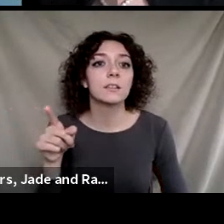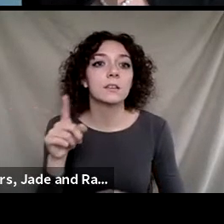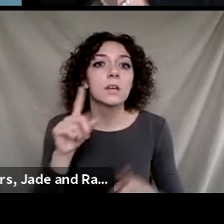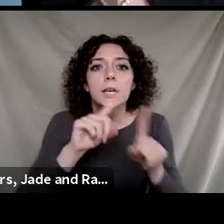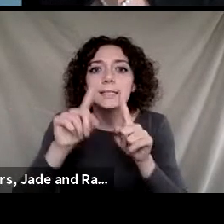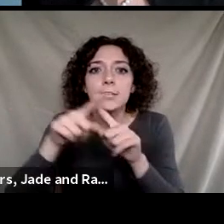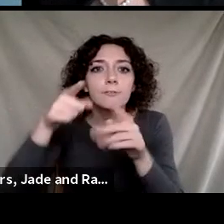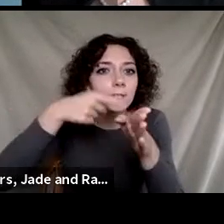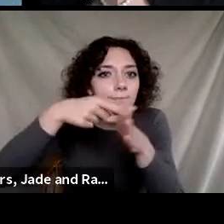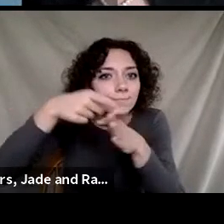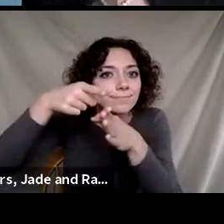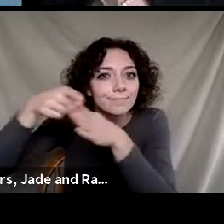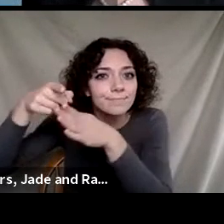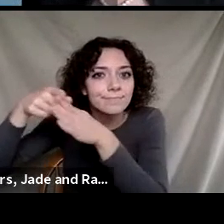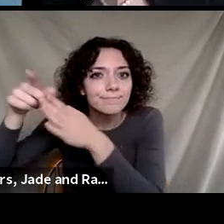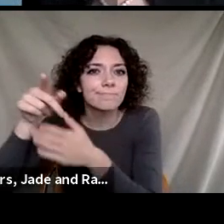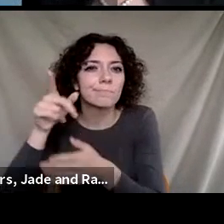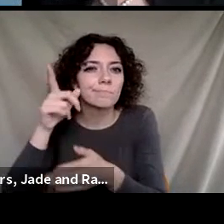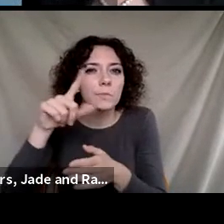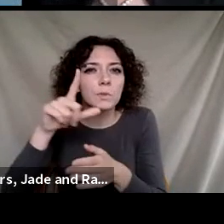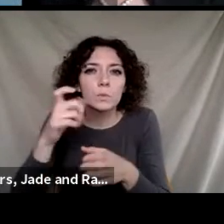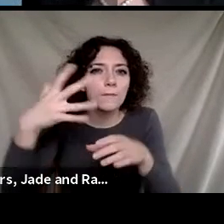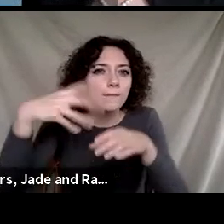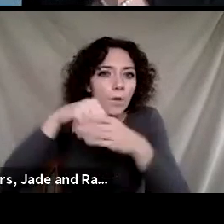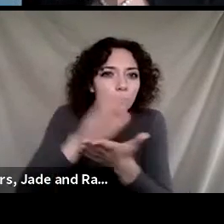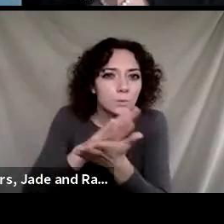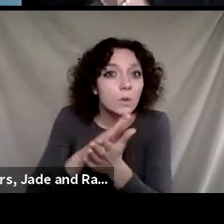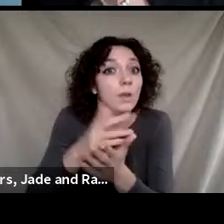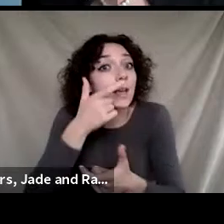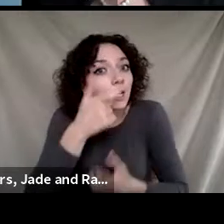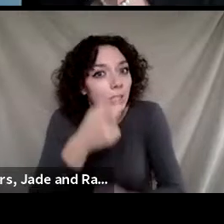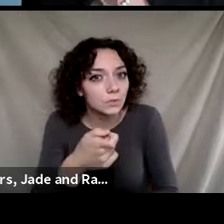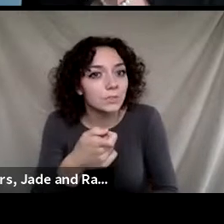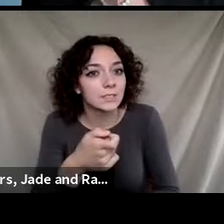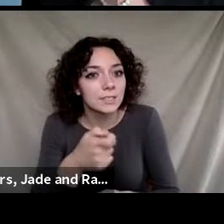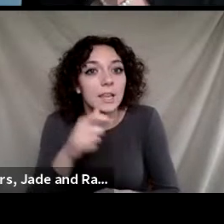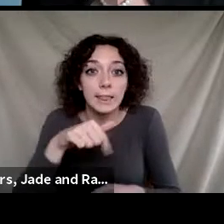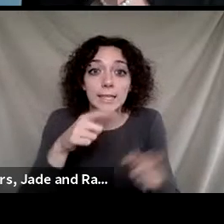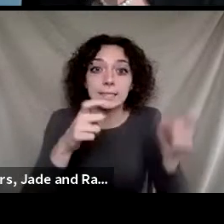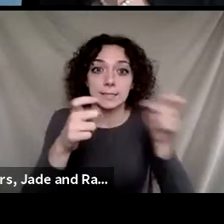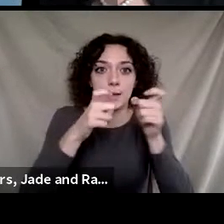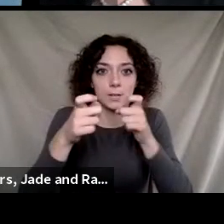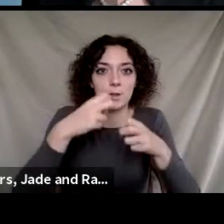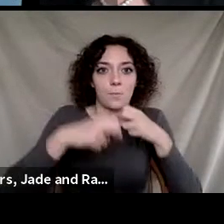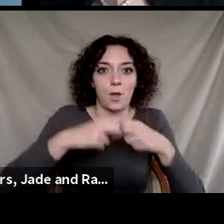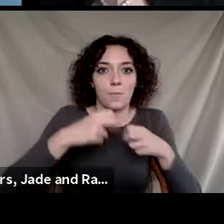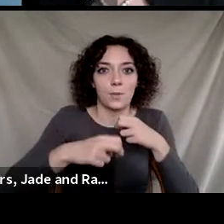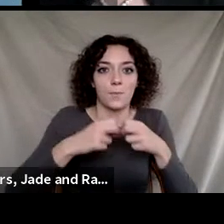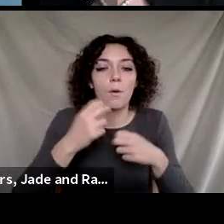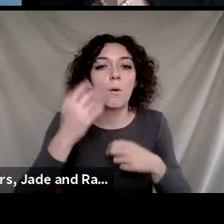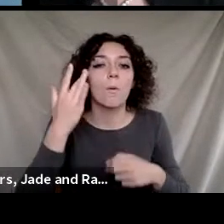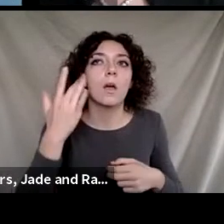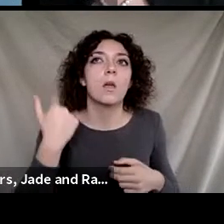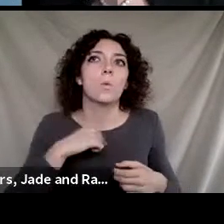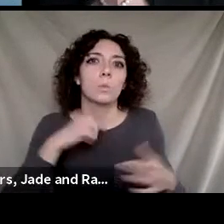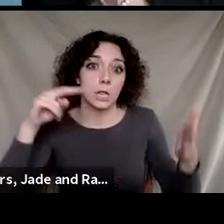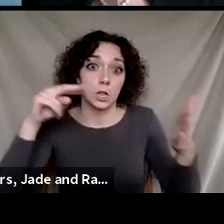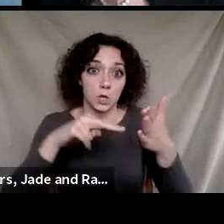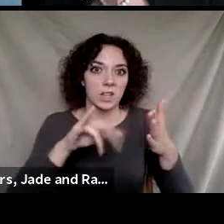interdisciplinary scholars who are interested in these debris management problems, because we look at this